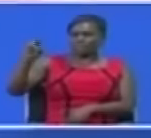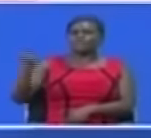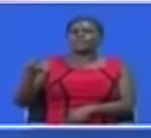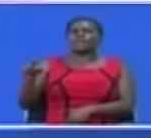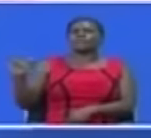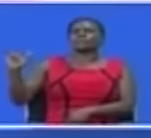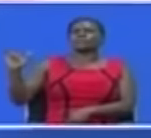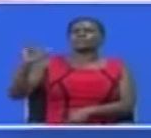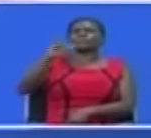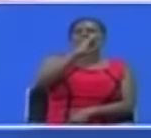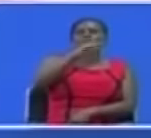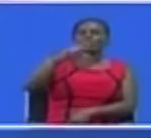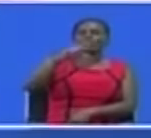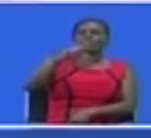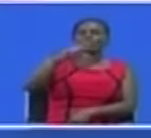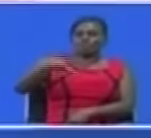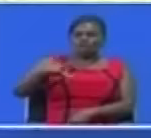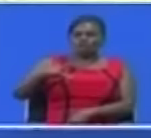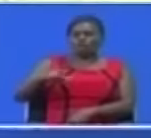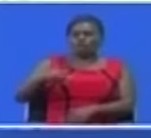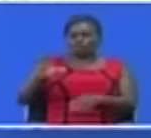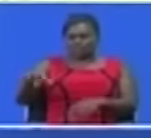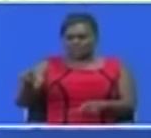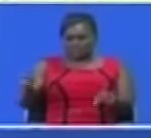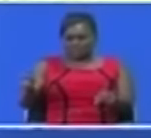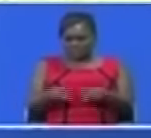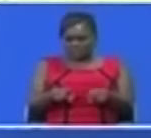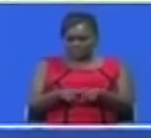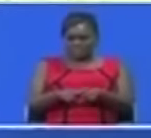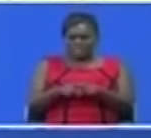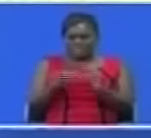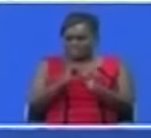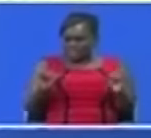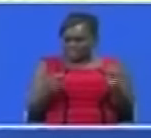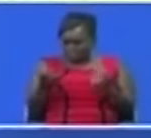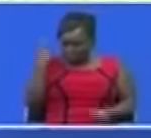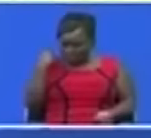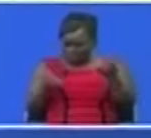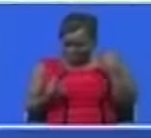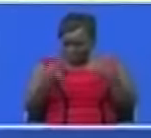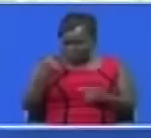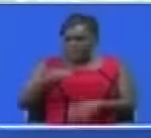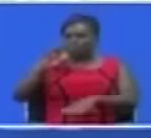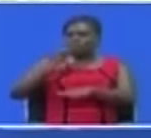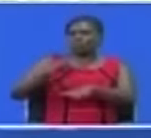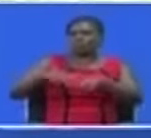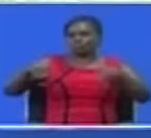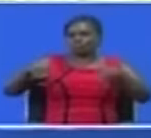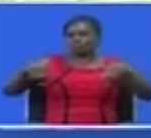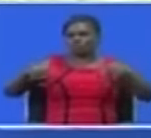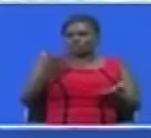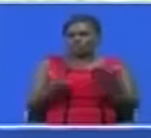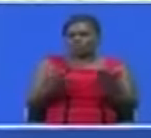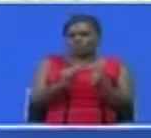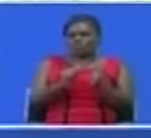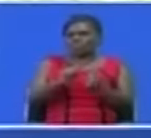beverages for local market and for export. Because pure Kenyan tea is very superior in quality compared to other teas